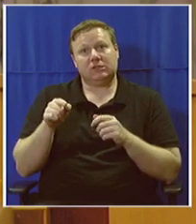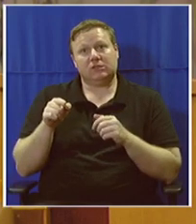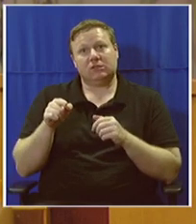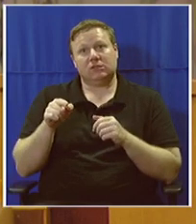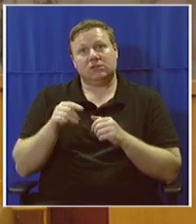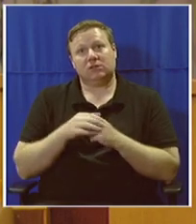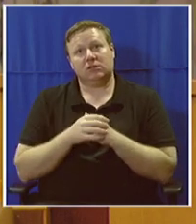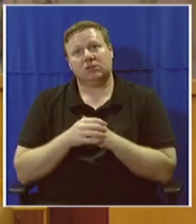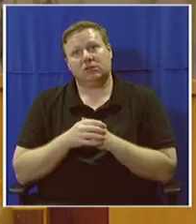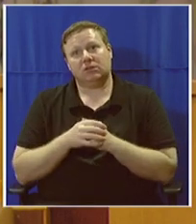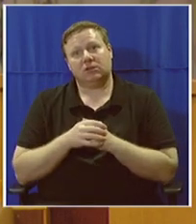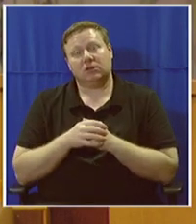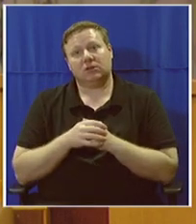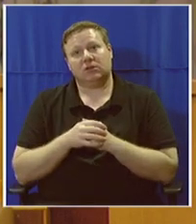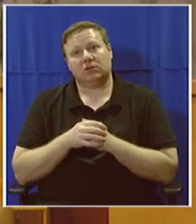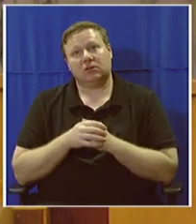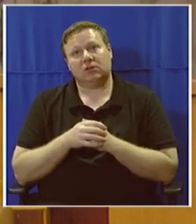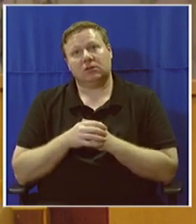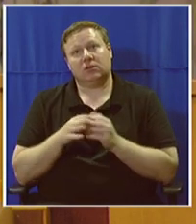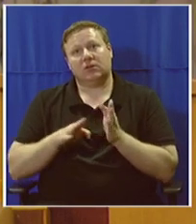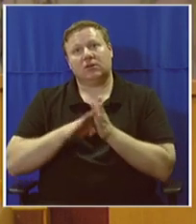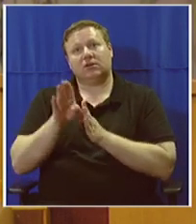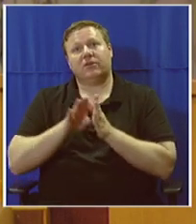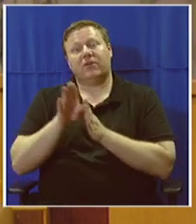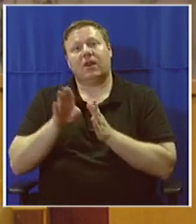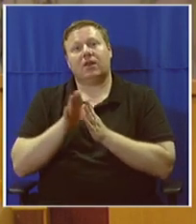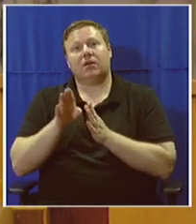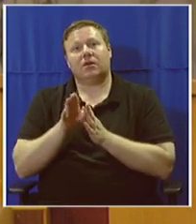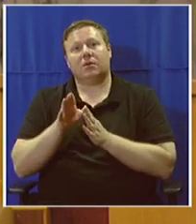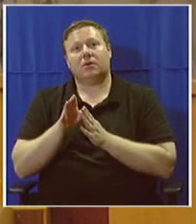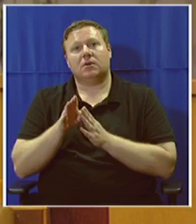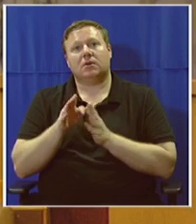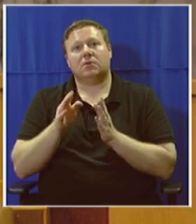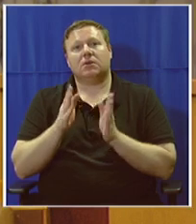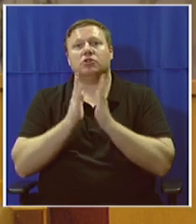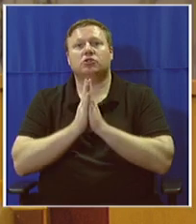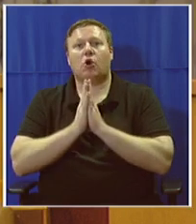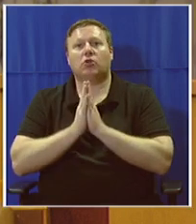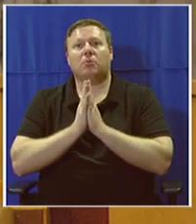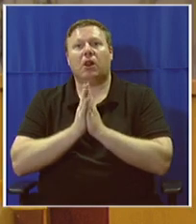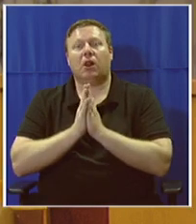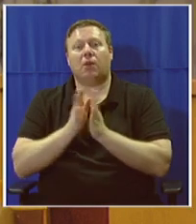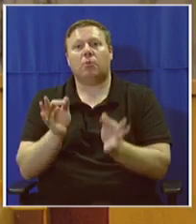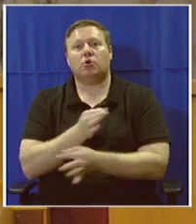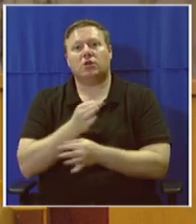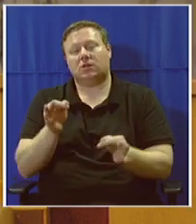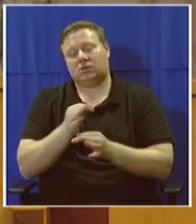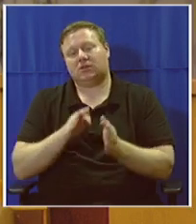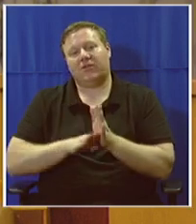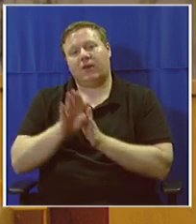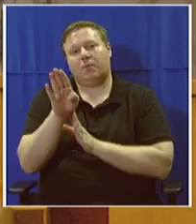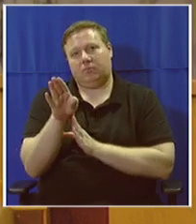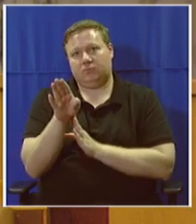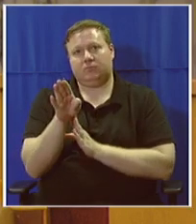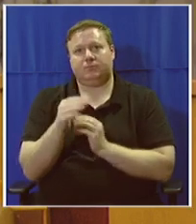the popularization of development of gospel music into one of the biggest music genres today,